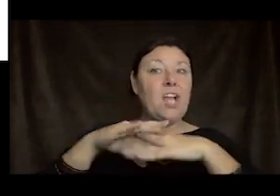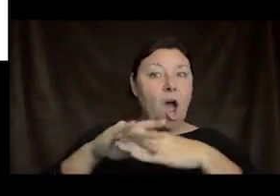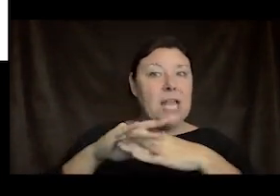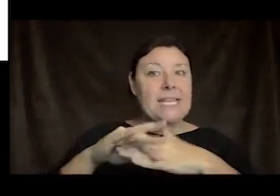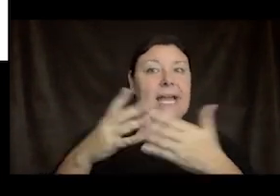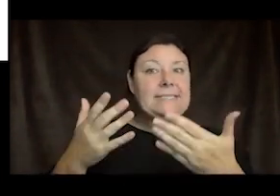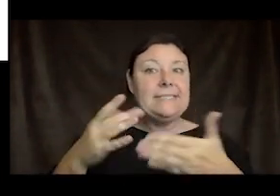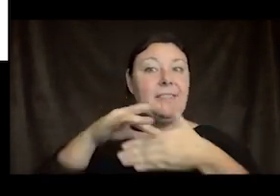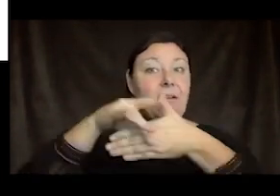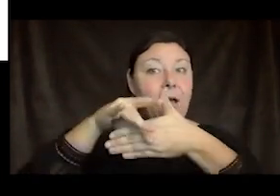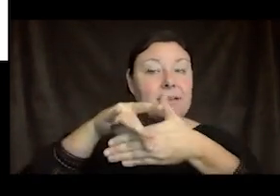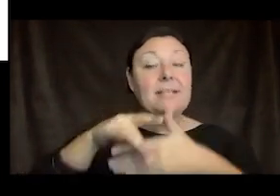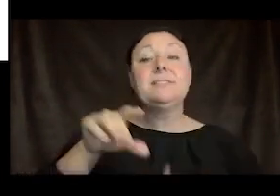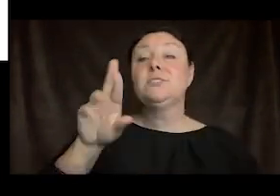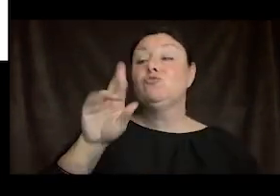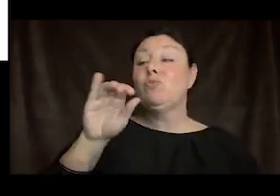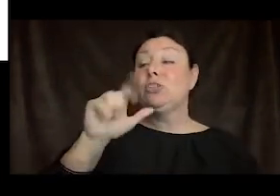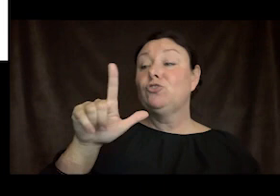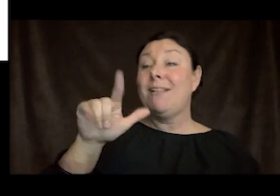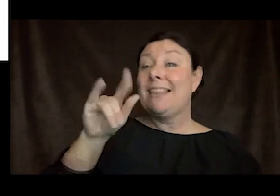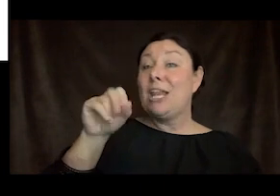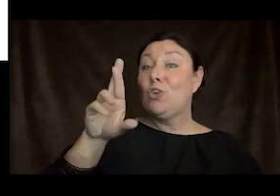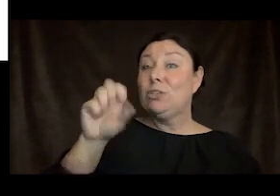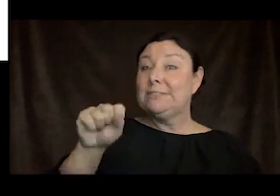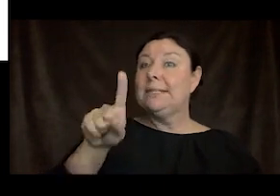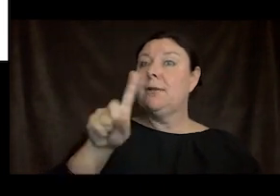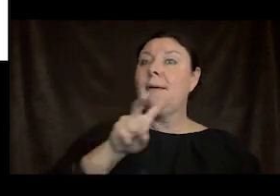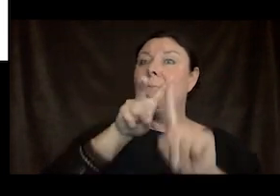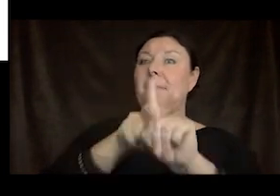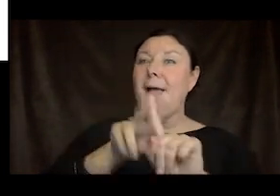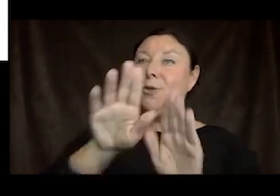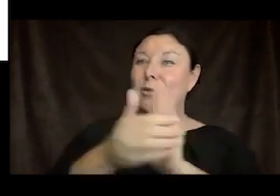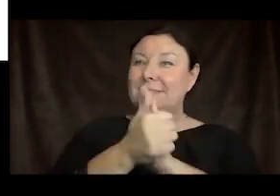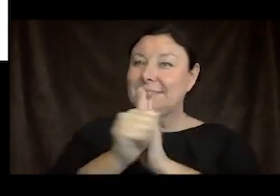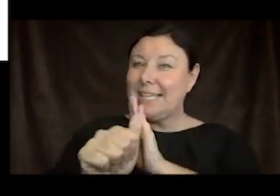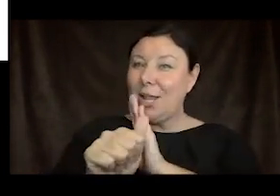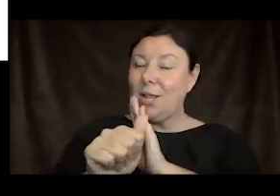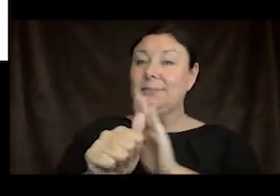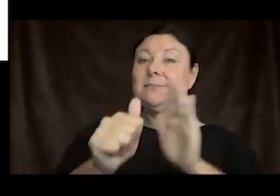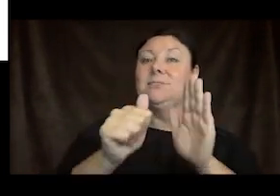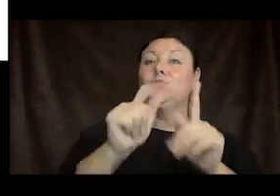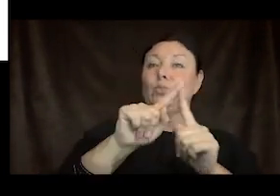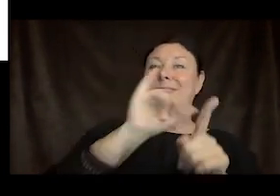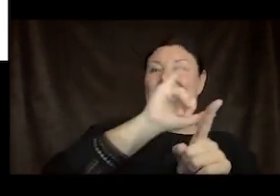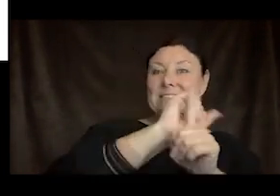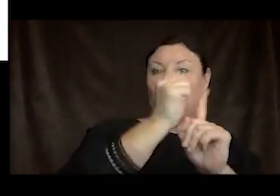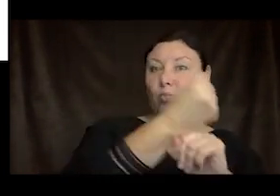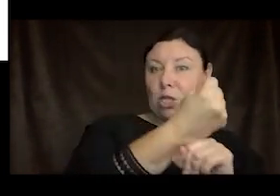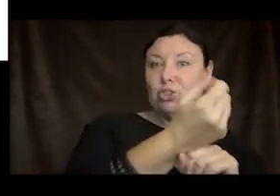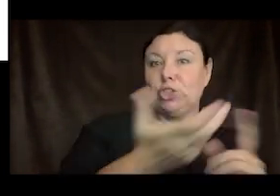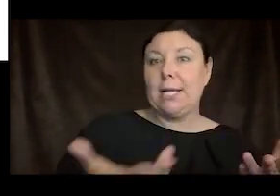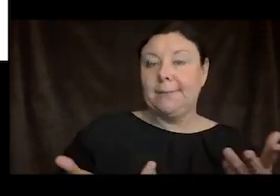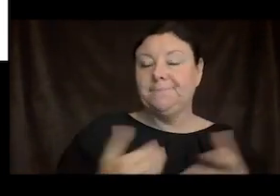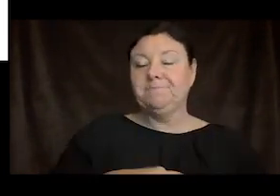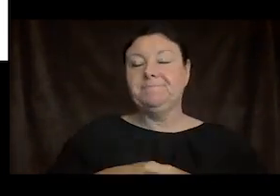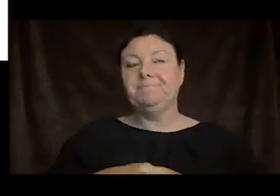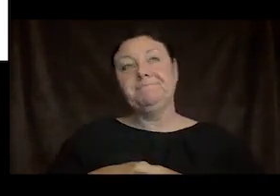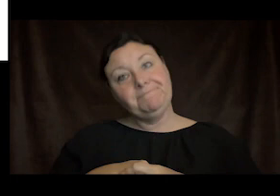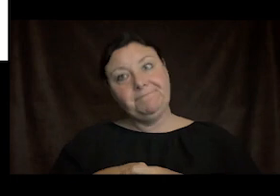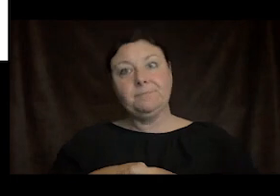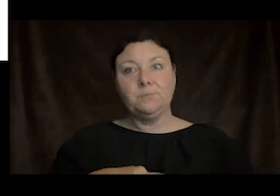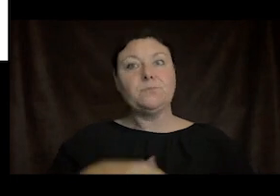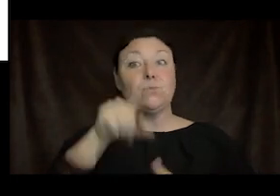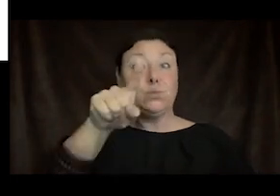racial literacy is about applying those skills to whatever the context and the circumstance may be. And you know what